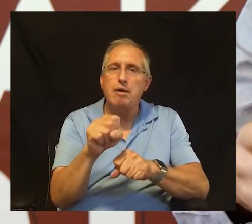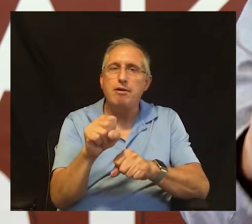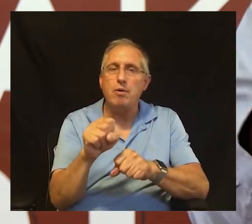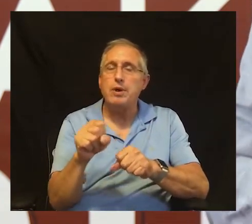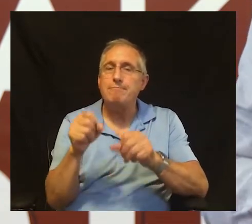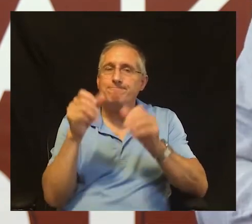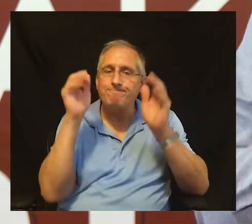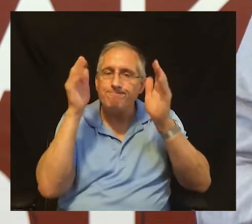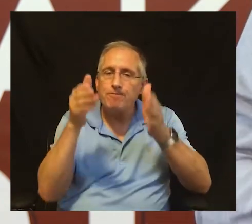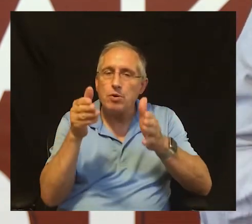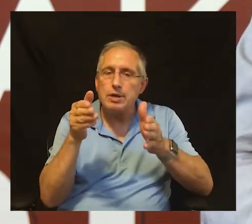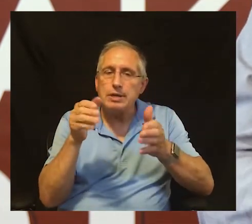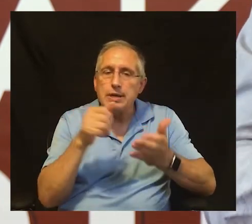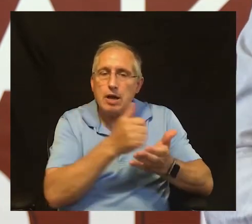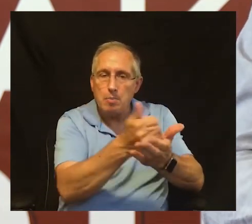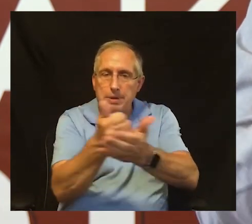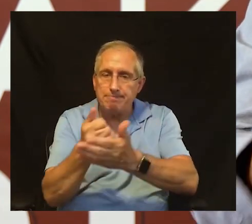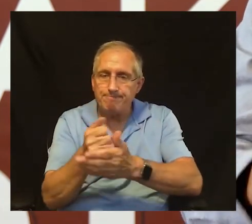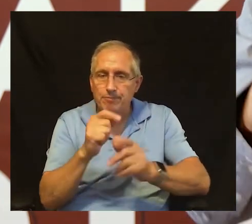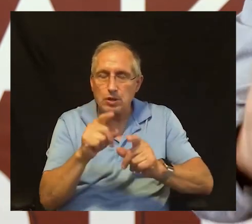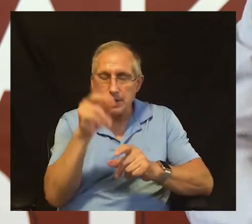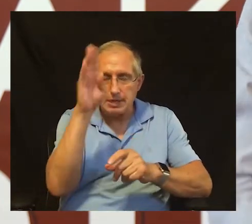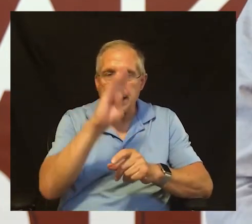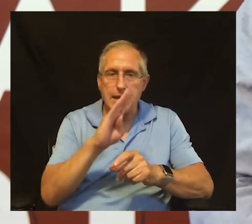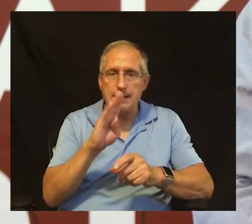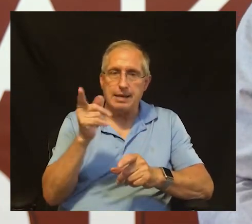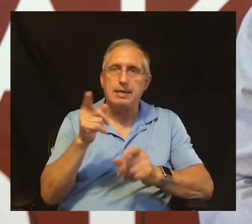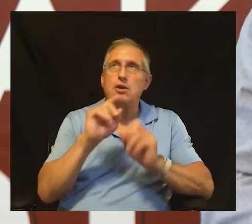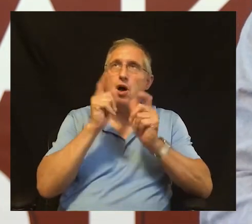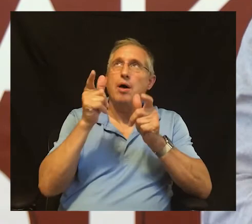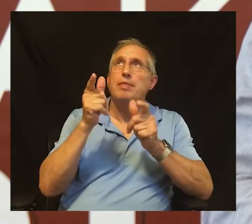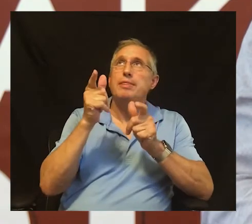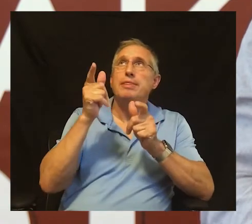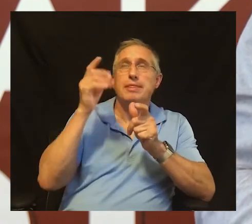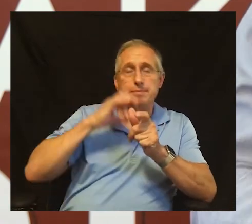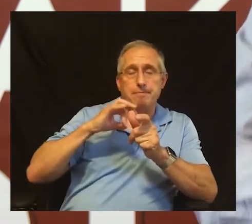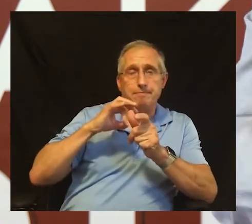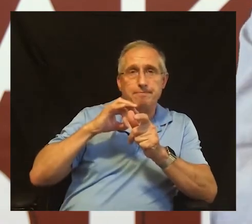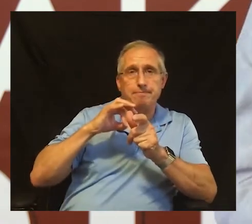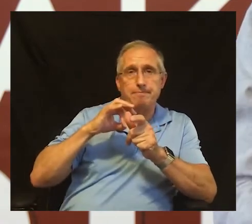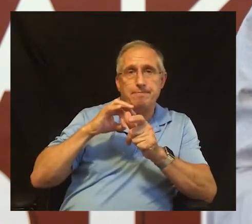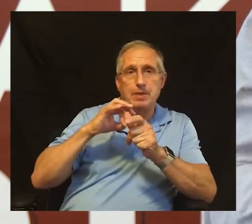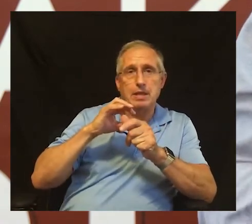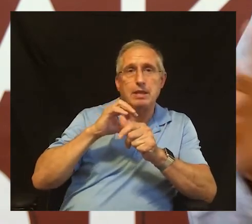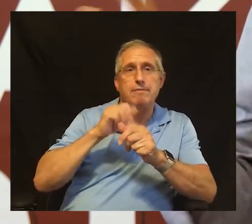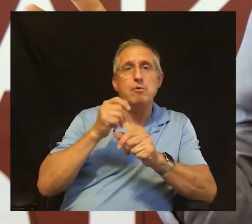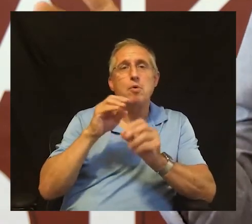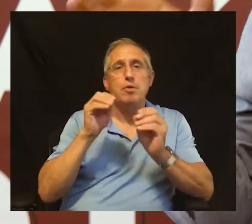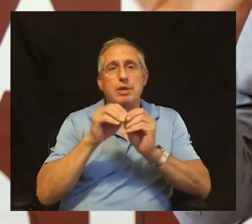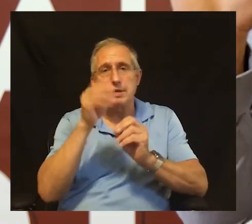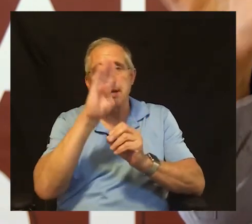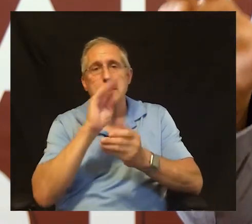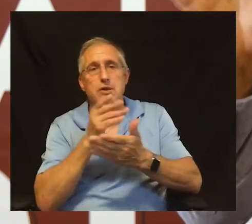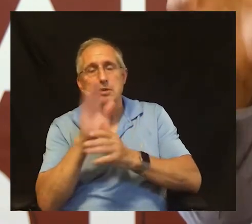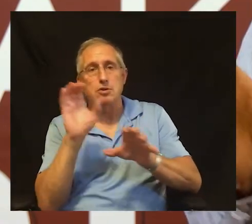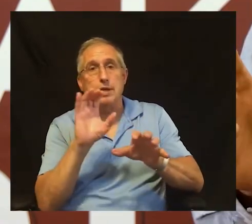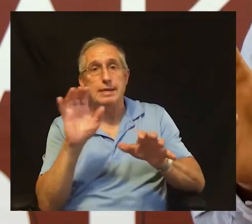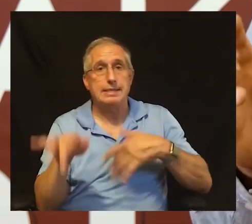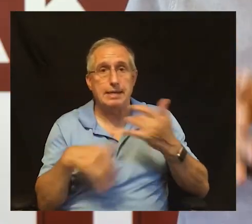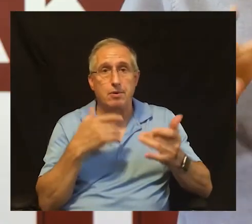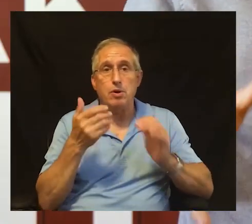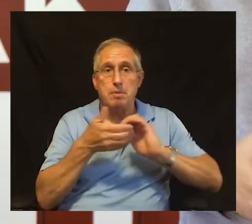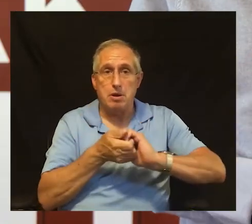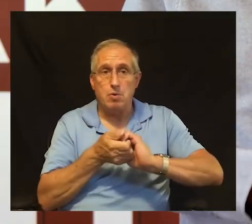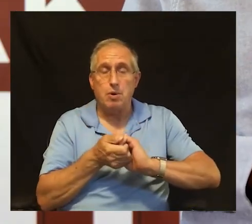love. As we've leaned into helping others, ultimately God is the one who gets the credit. Here's a couple more things that God's allowing us to do that's so